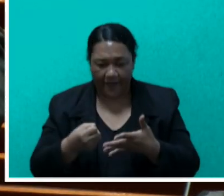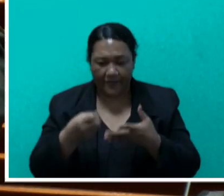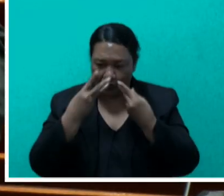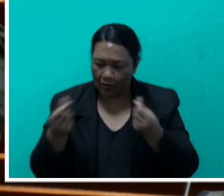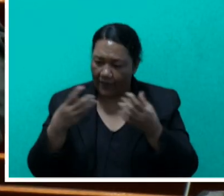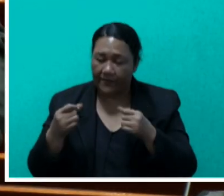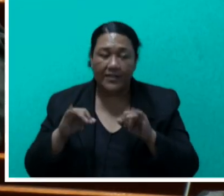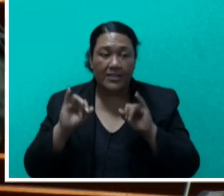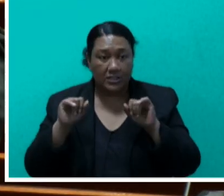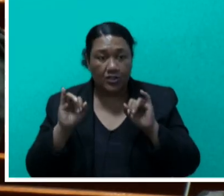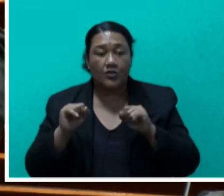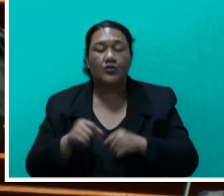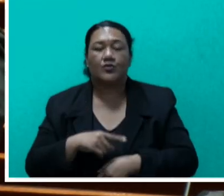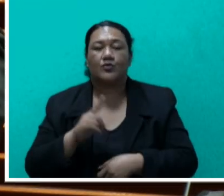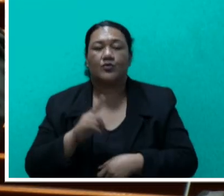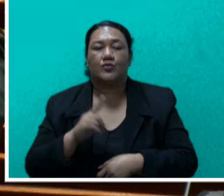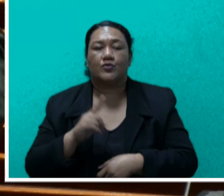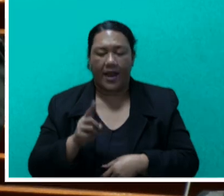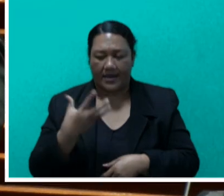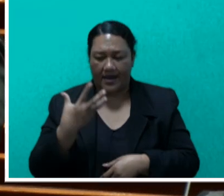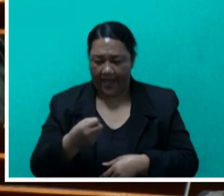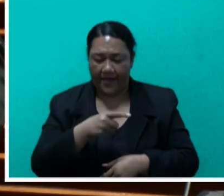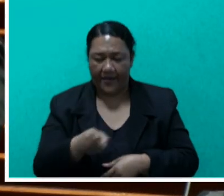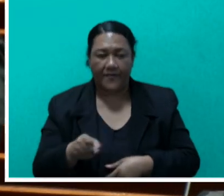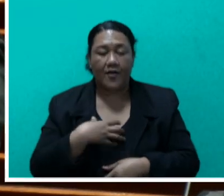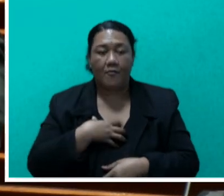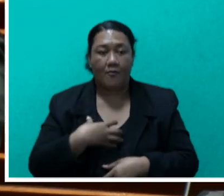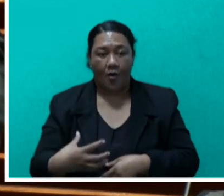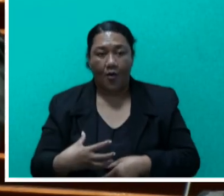the development issues faced by our rural communities for more than a decade now.